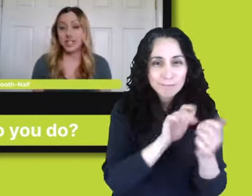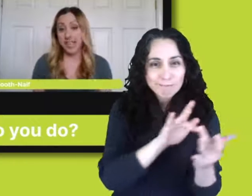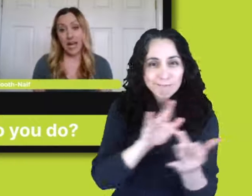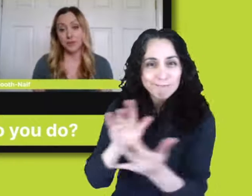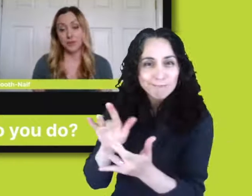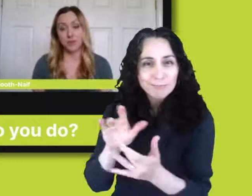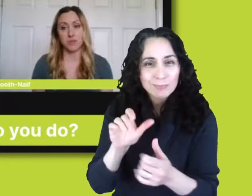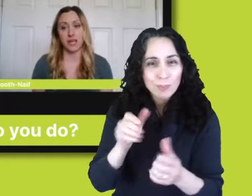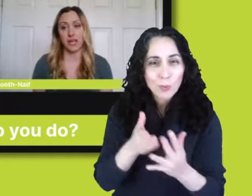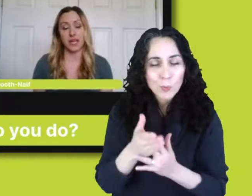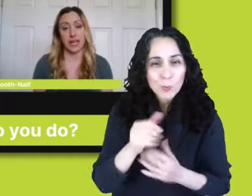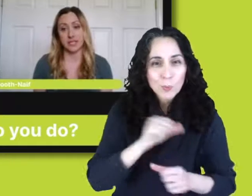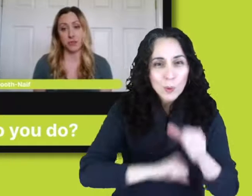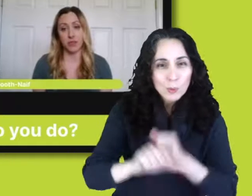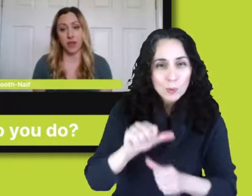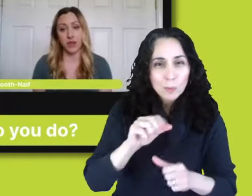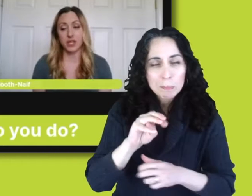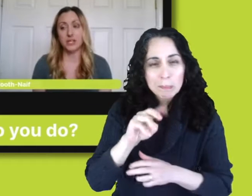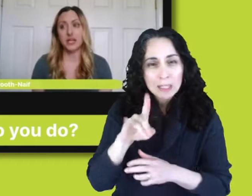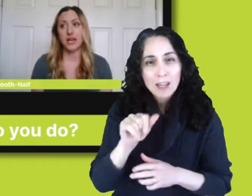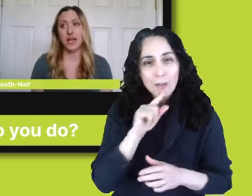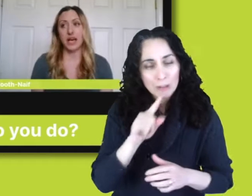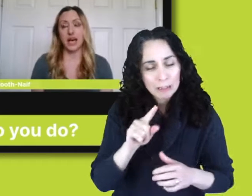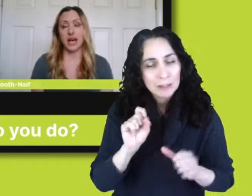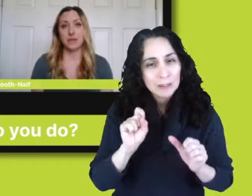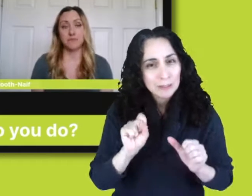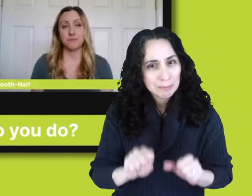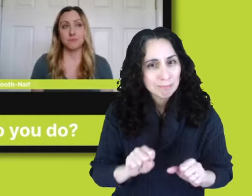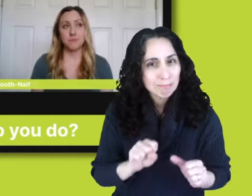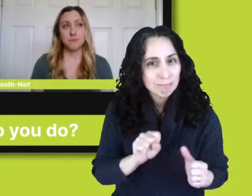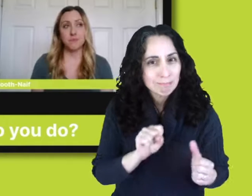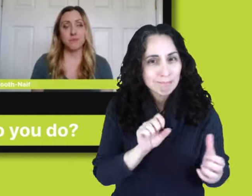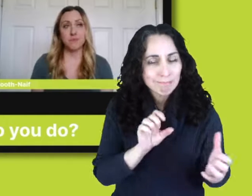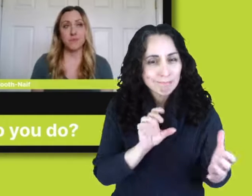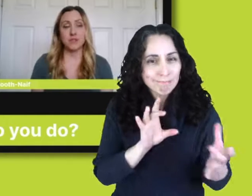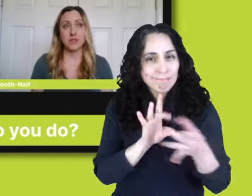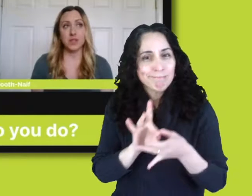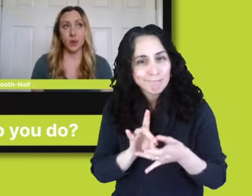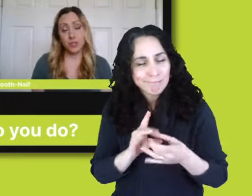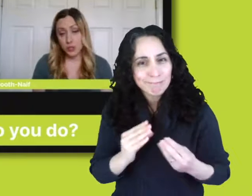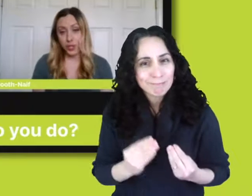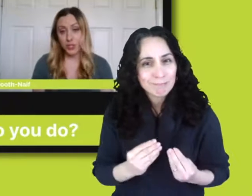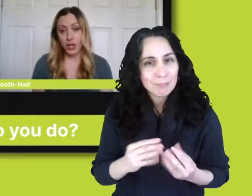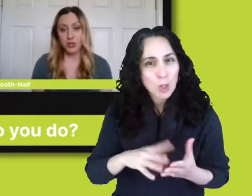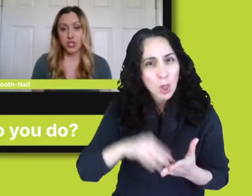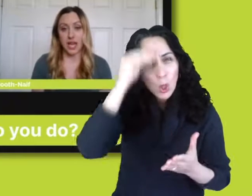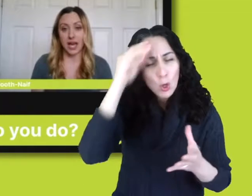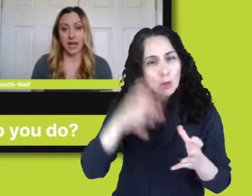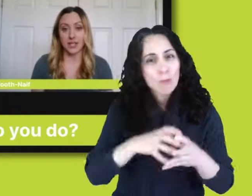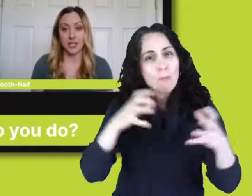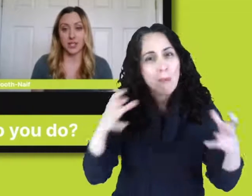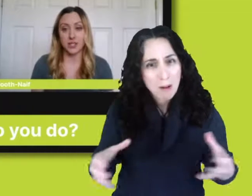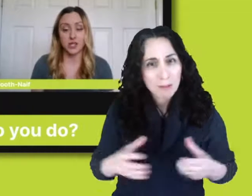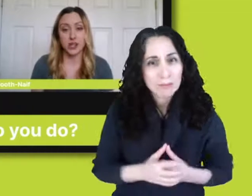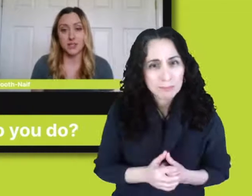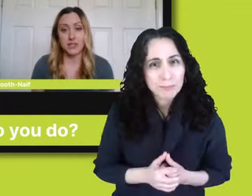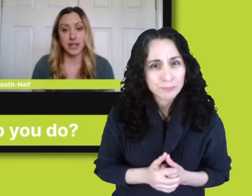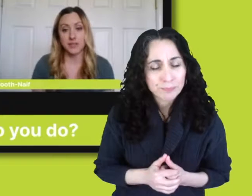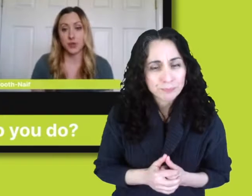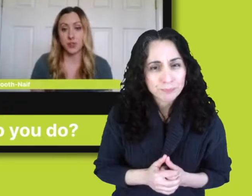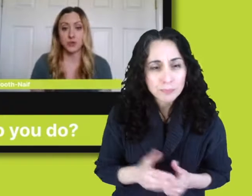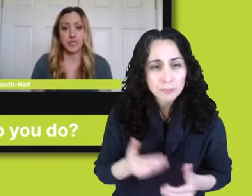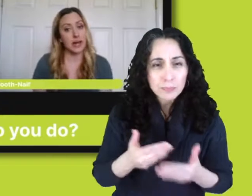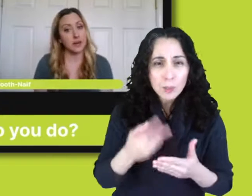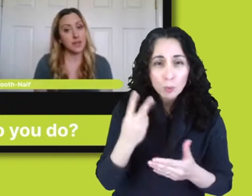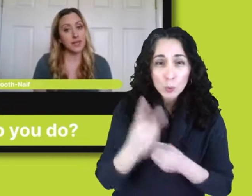I've learned a lot from social media, connecting with others. almost 2 years ago, she had a surgery called